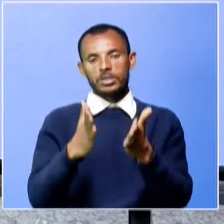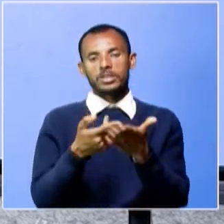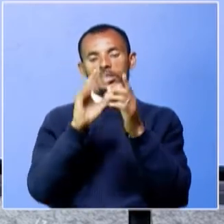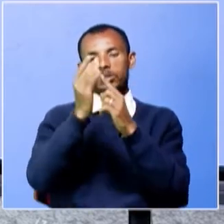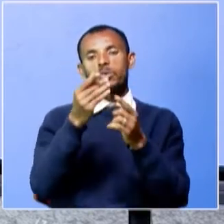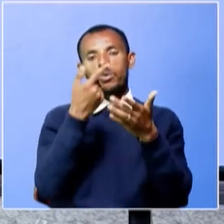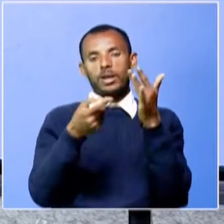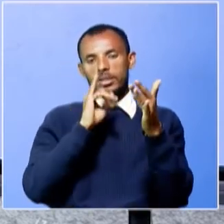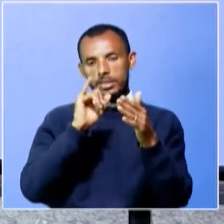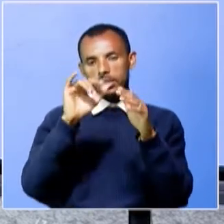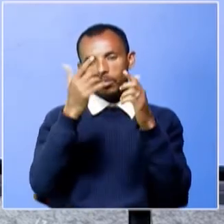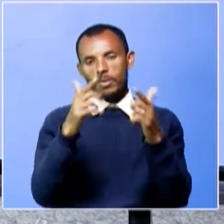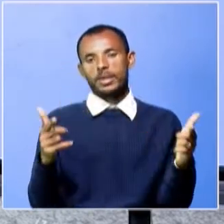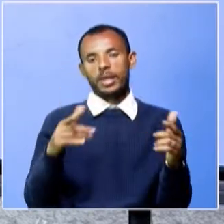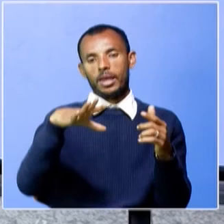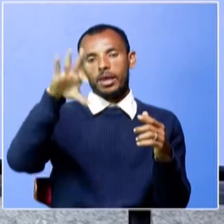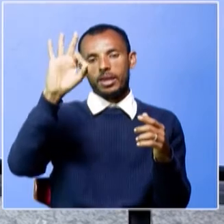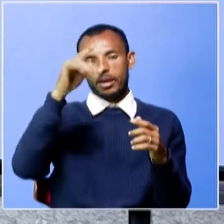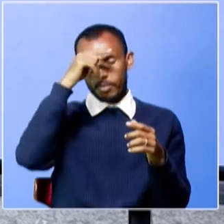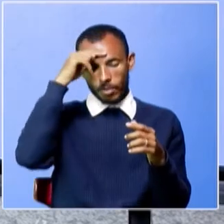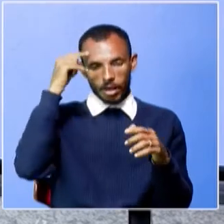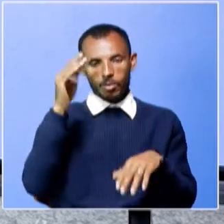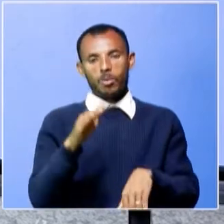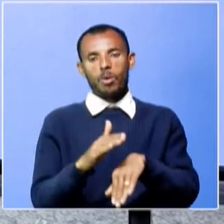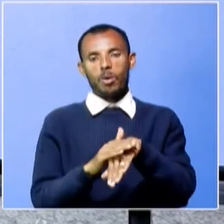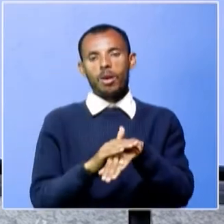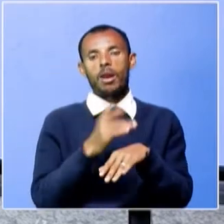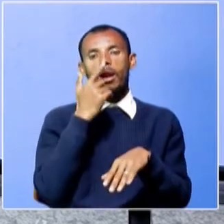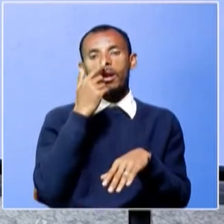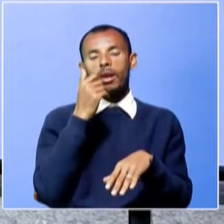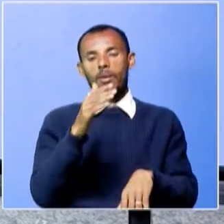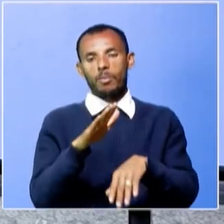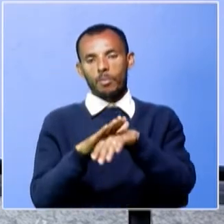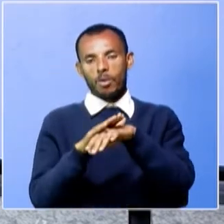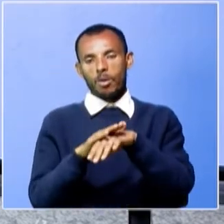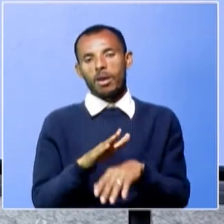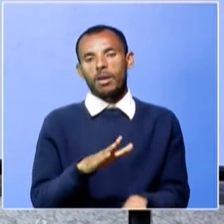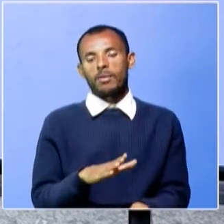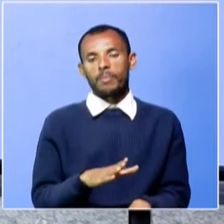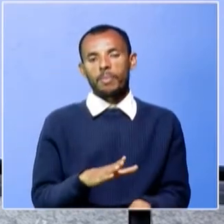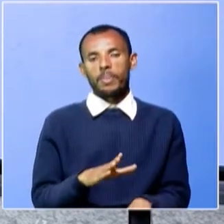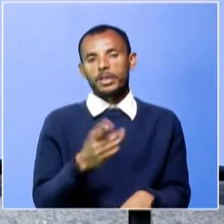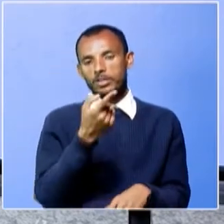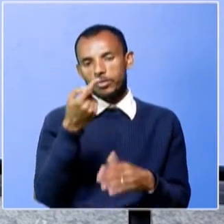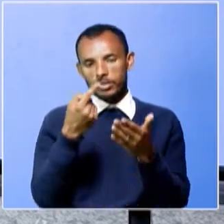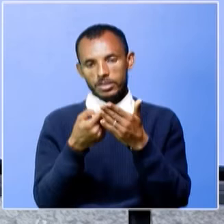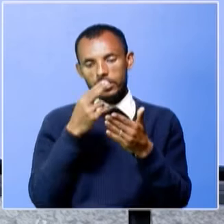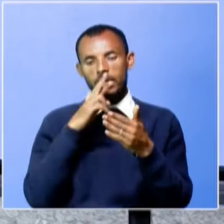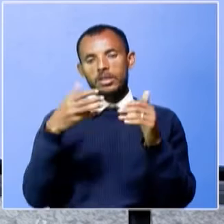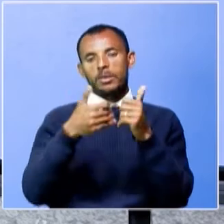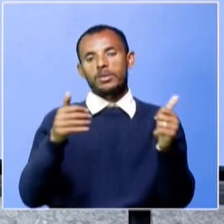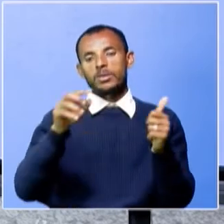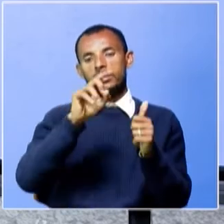the probability of getting black ball, red ball? Each of these are separate questions. Okay,